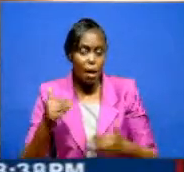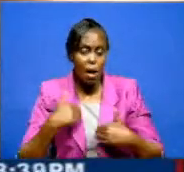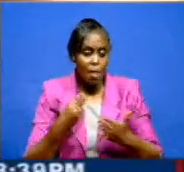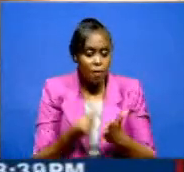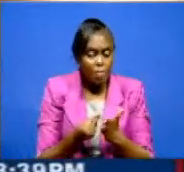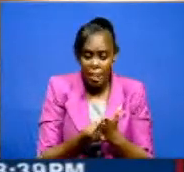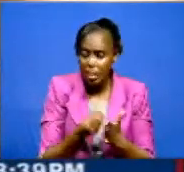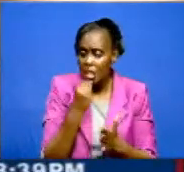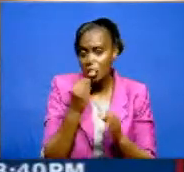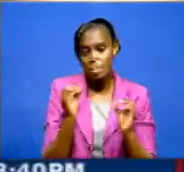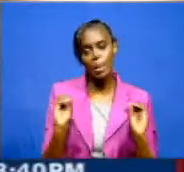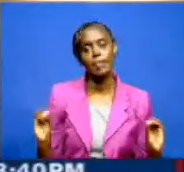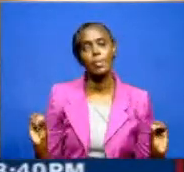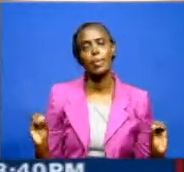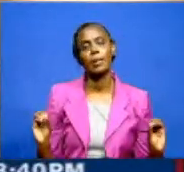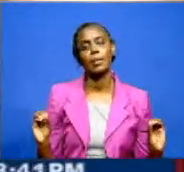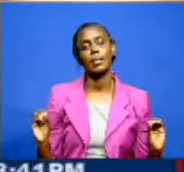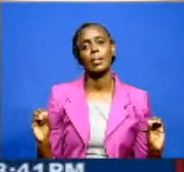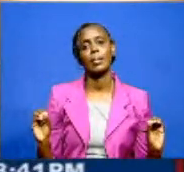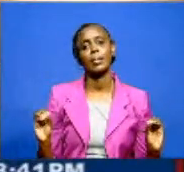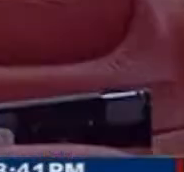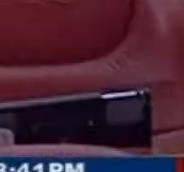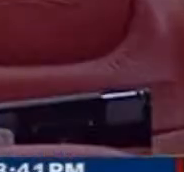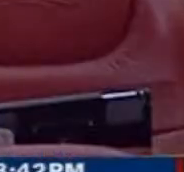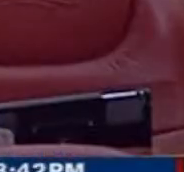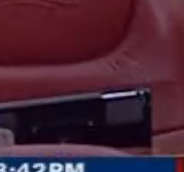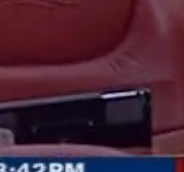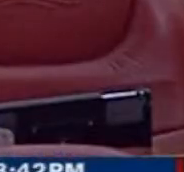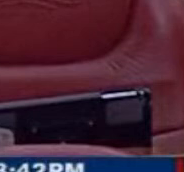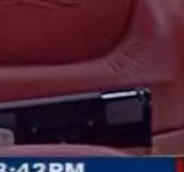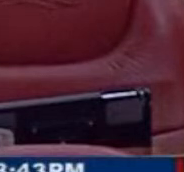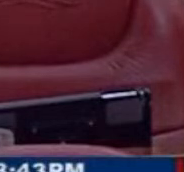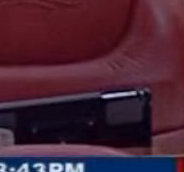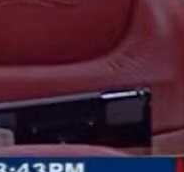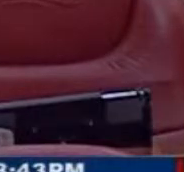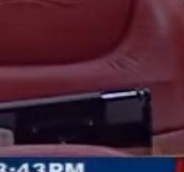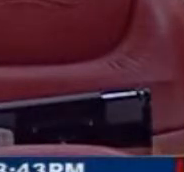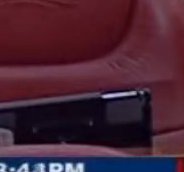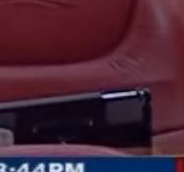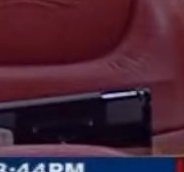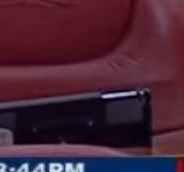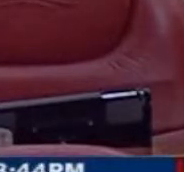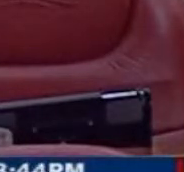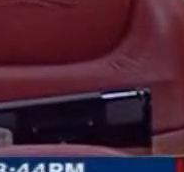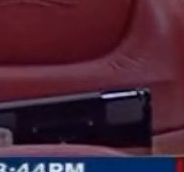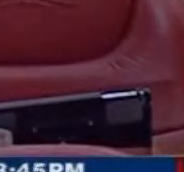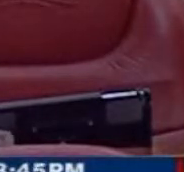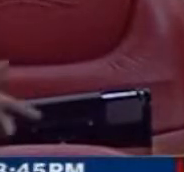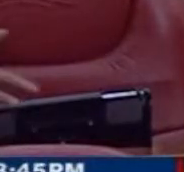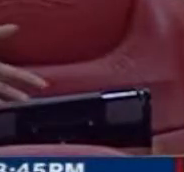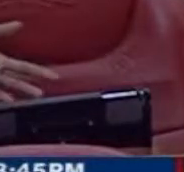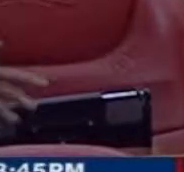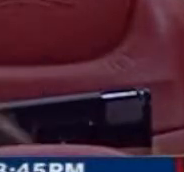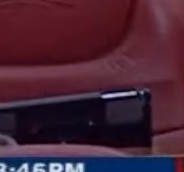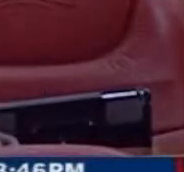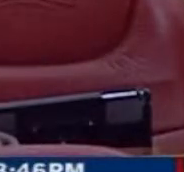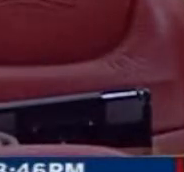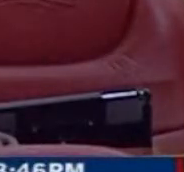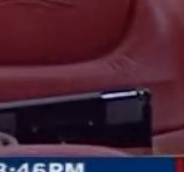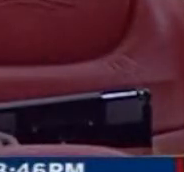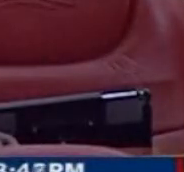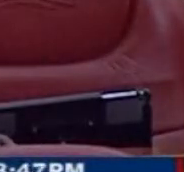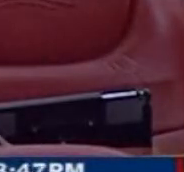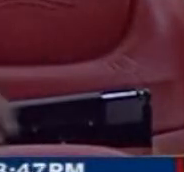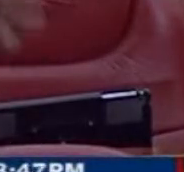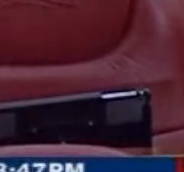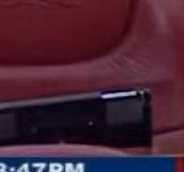you will not eat and you will not sleep, because everything you have to pay for. At least for some of you in the rural areas,